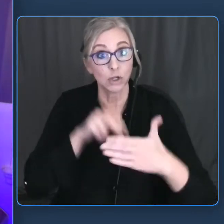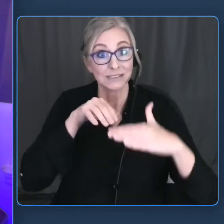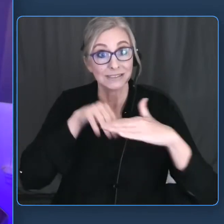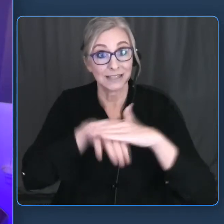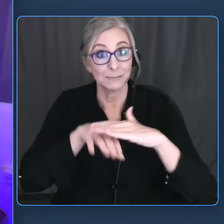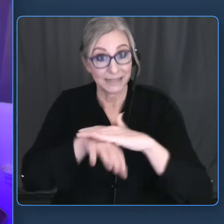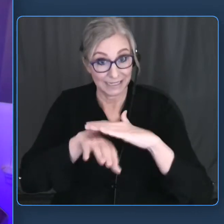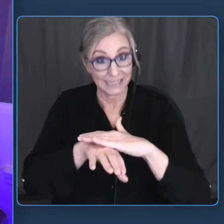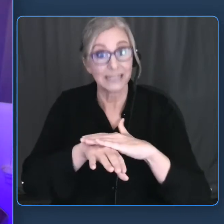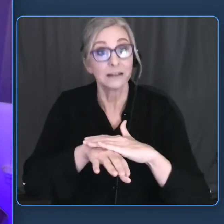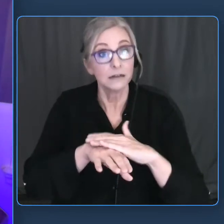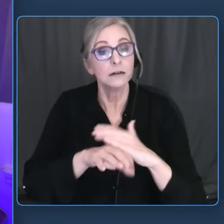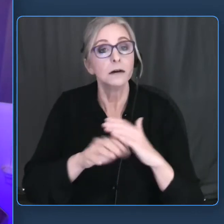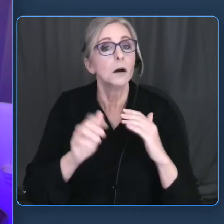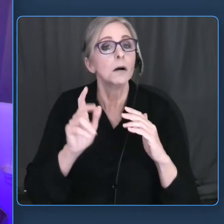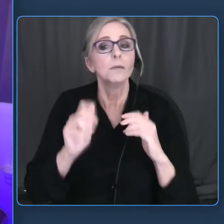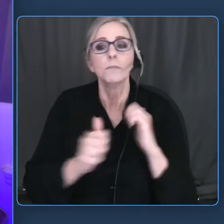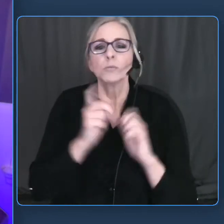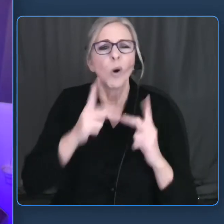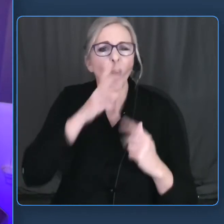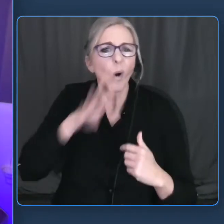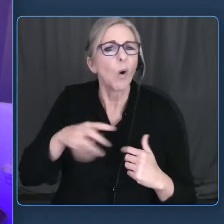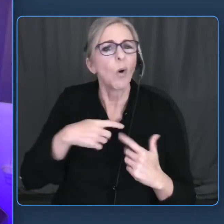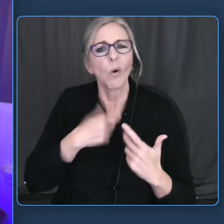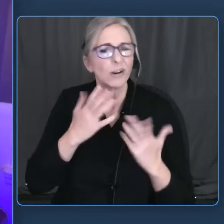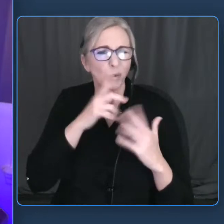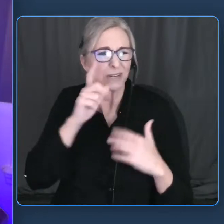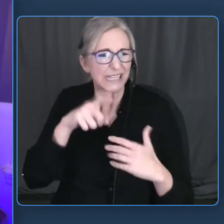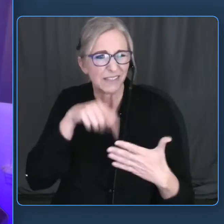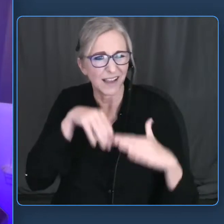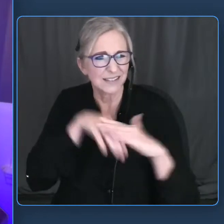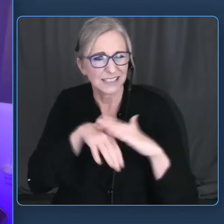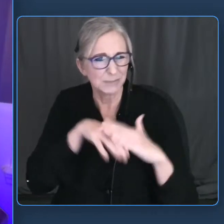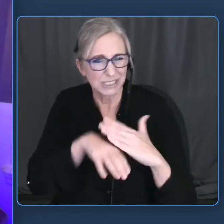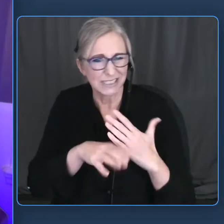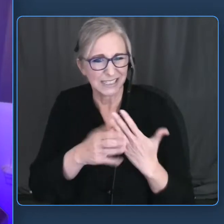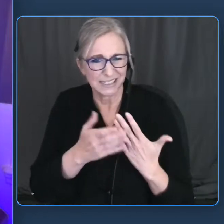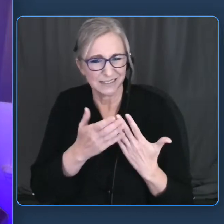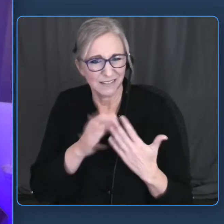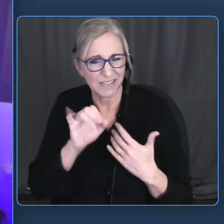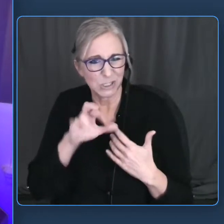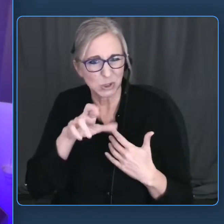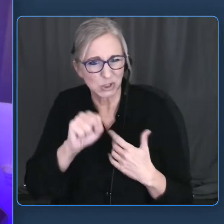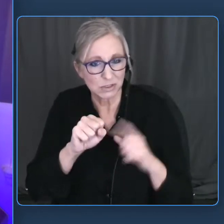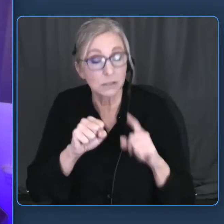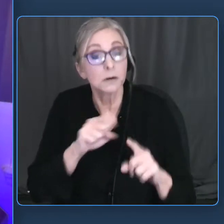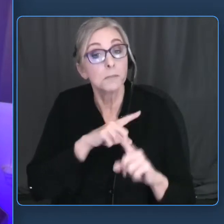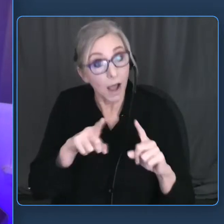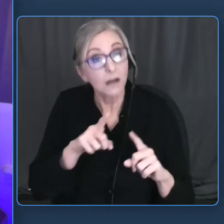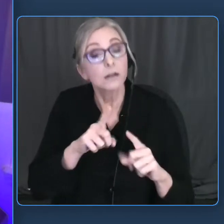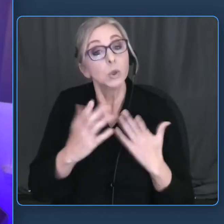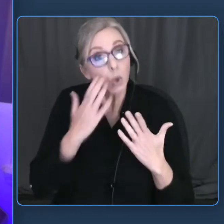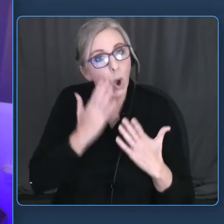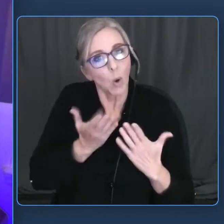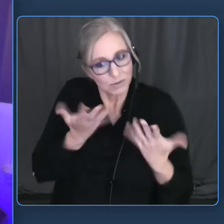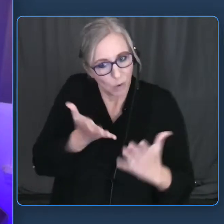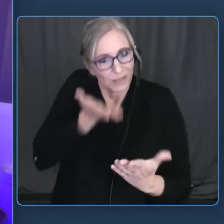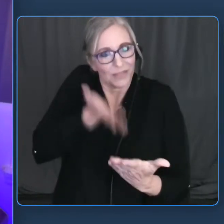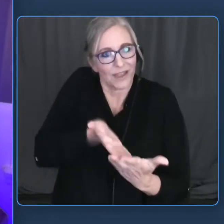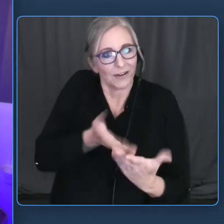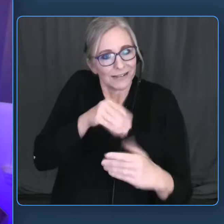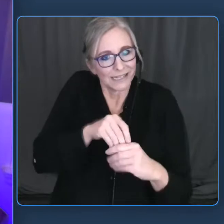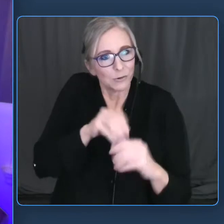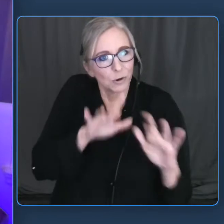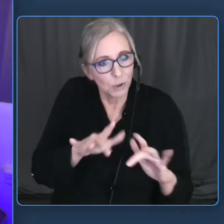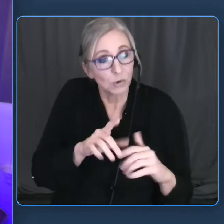using, and most people ignore that. They feel like, well, I don't need that. So definitely know what's there